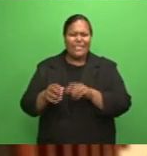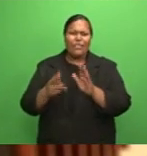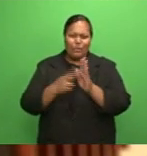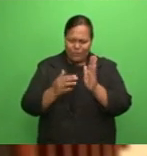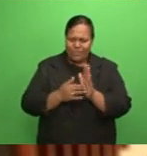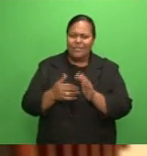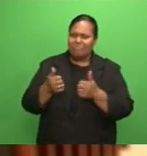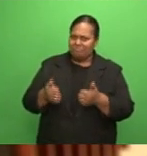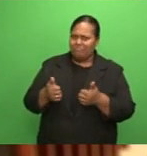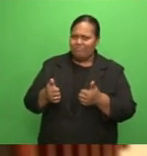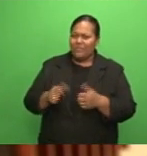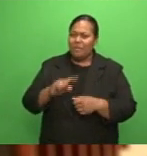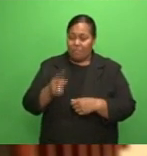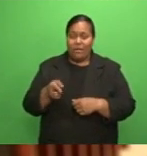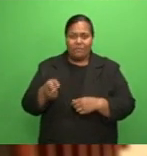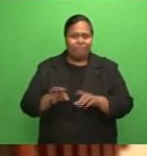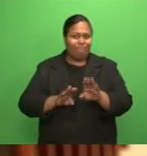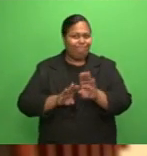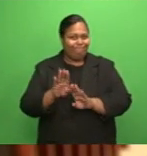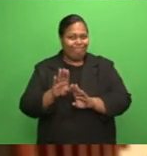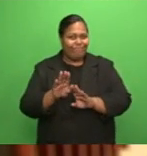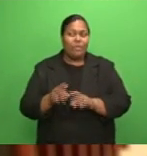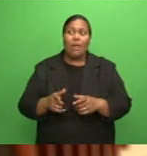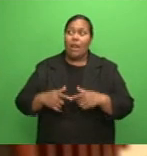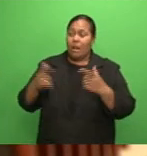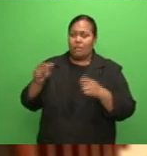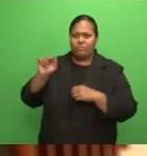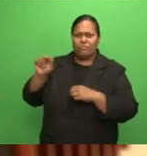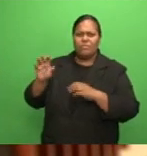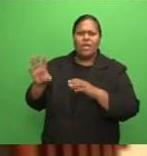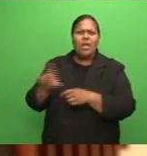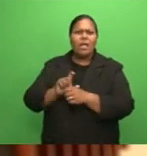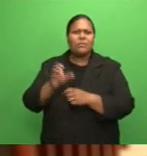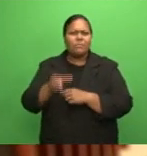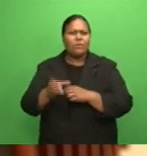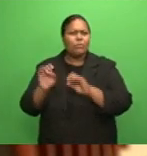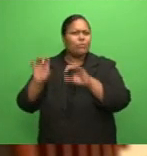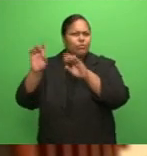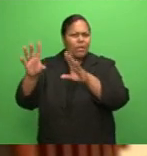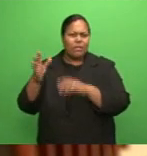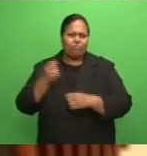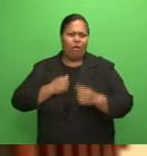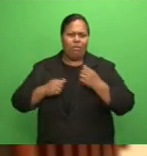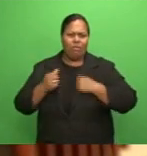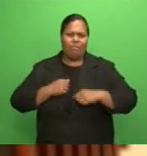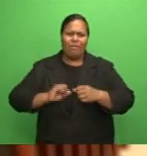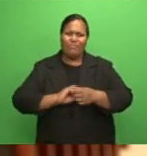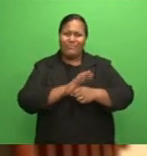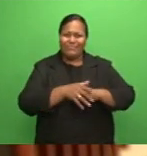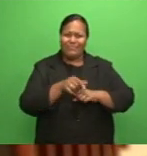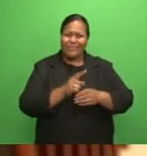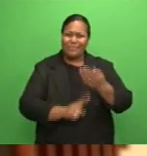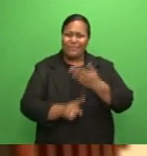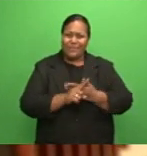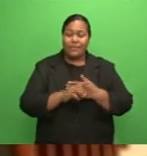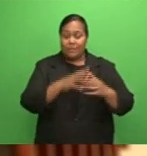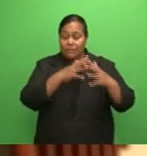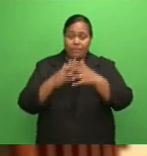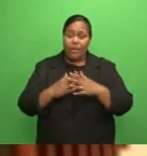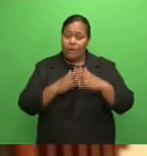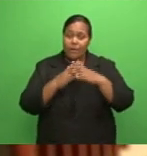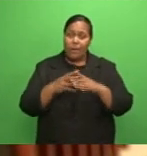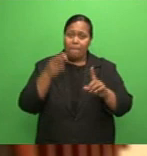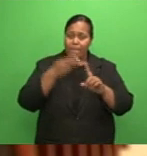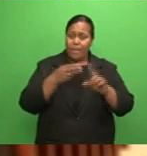as New Zealand's largest customer, Australia, is struggling to tame the coronavirus resurgence. In the U.S., Federal Reserve officials raised